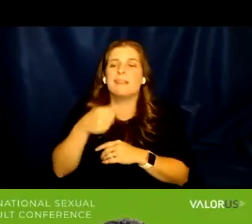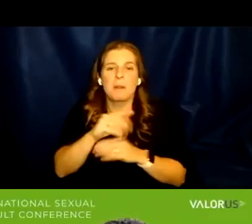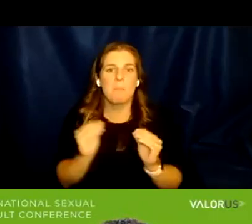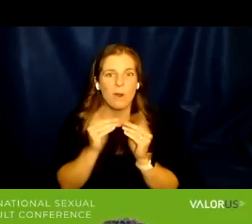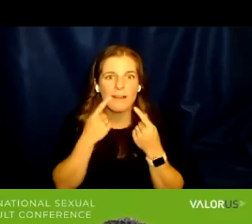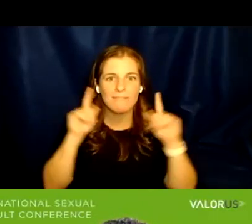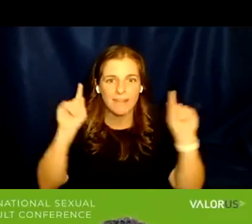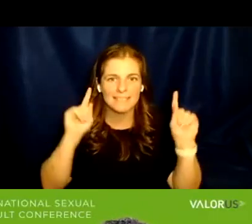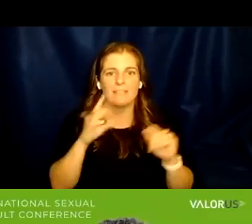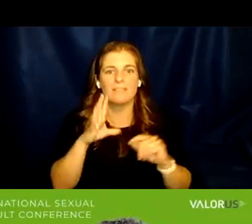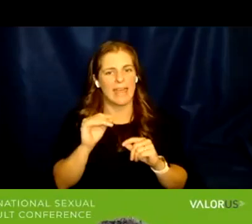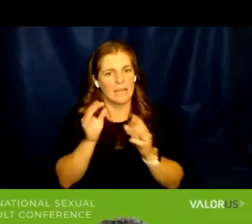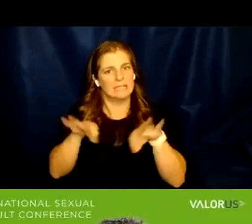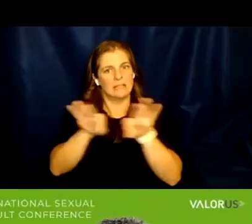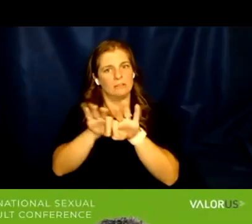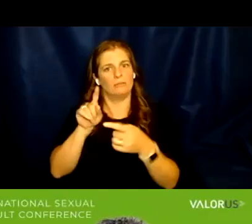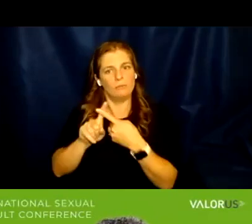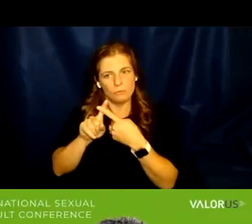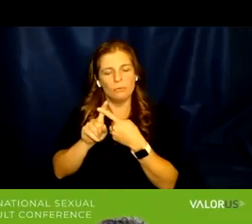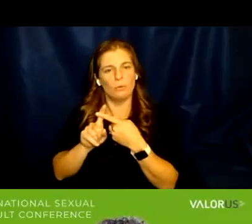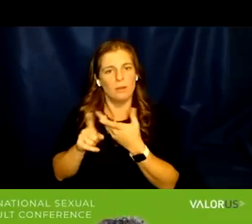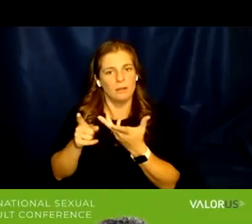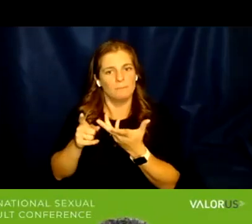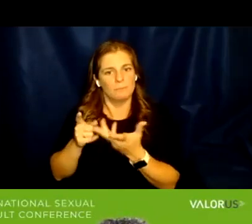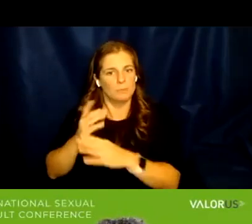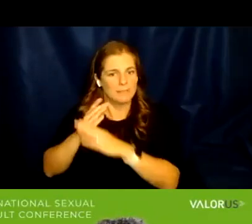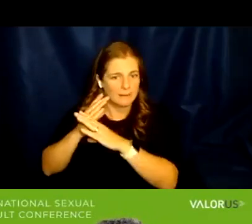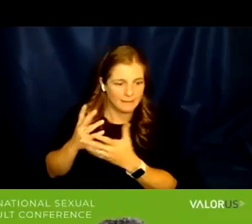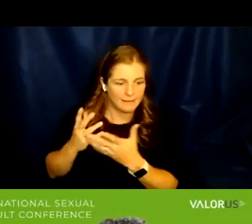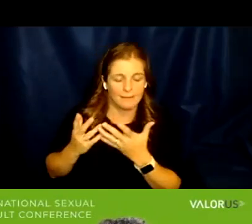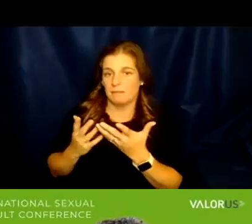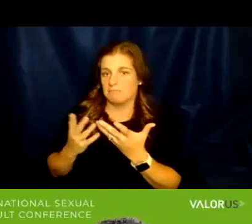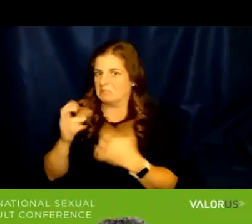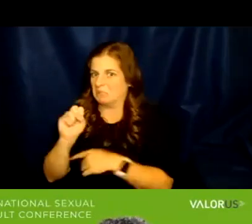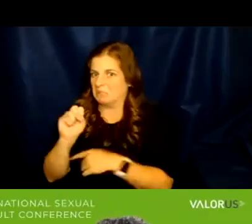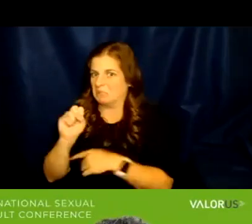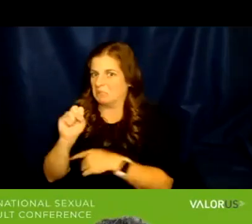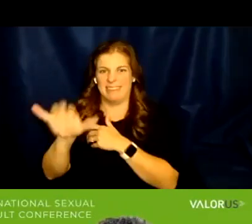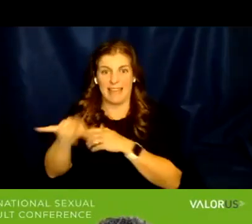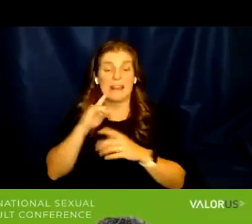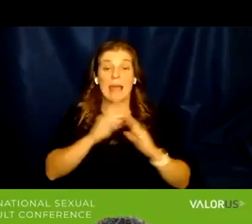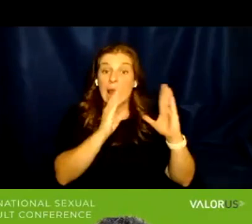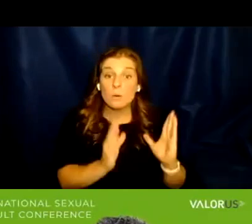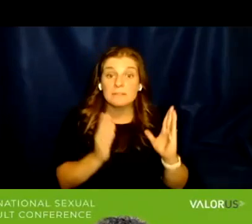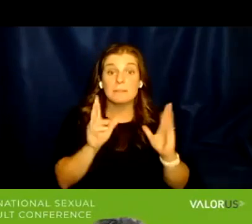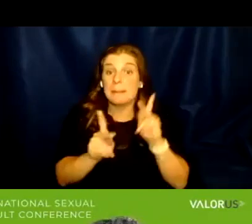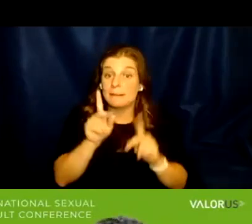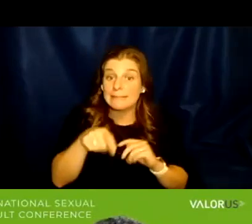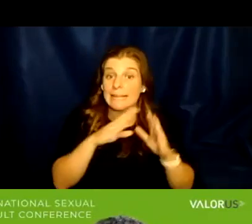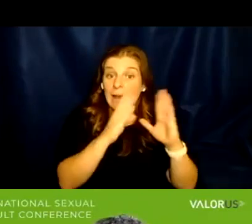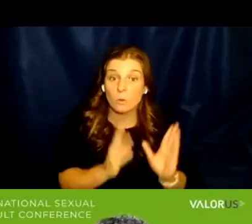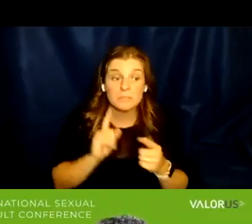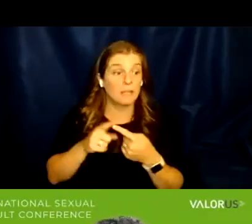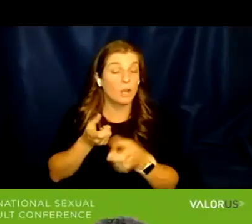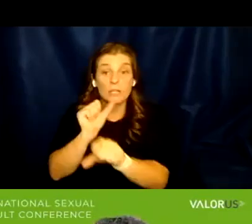essential to preventing and ending sexual violence: housing, healthcare, accessible, sustainable, living wage employment, and